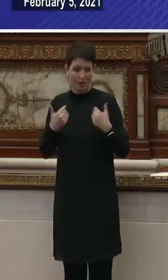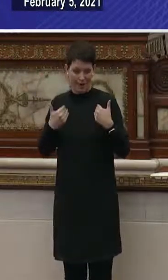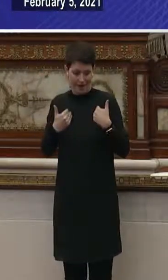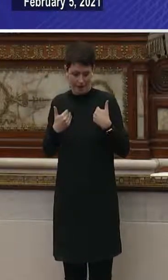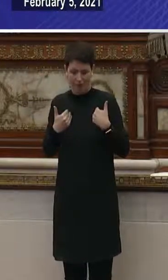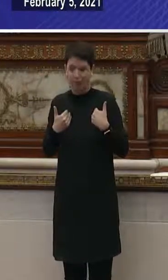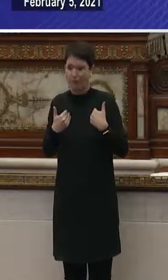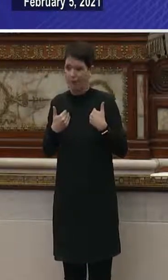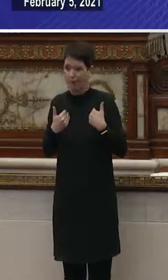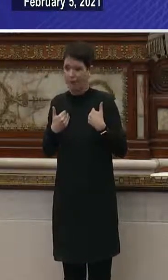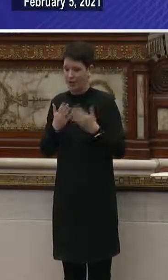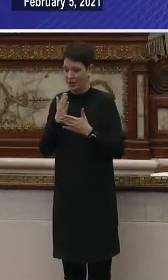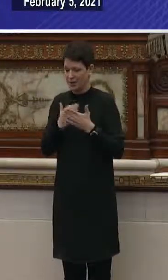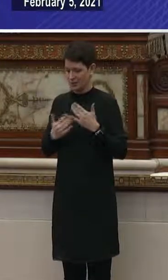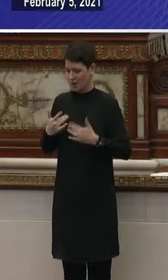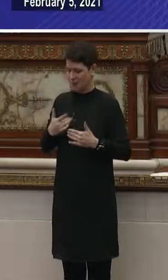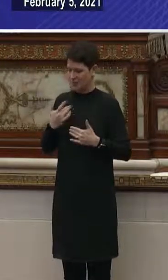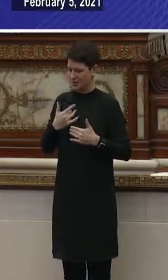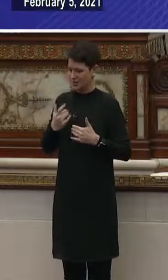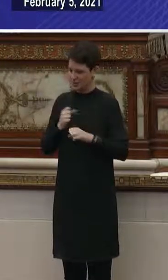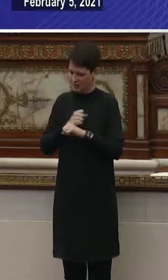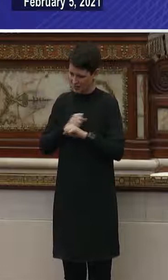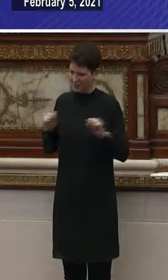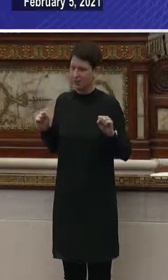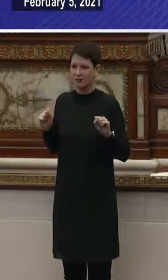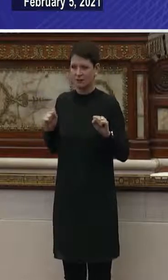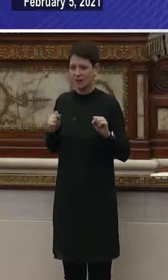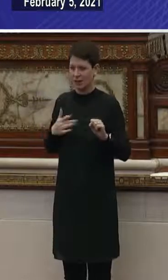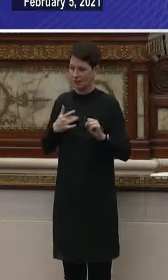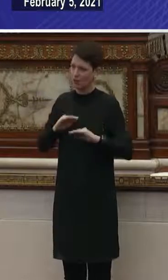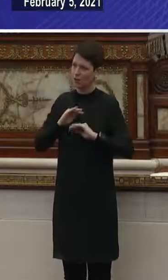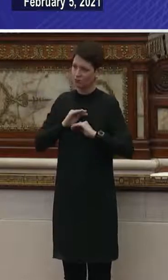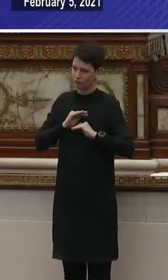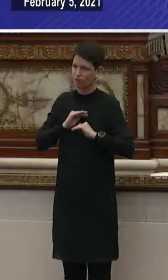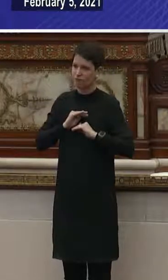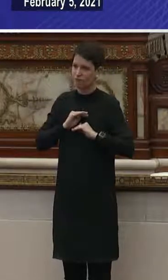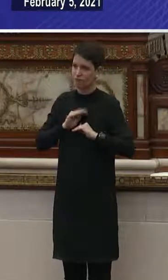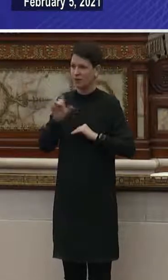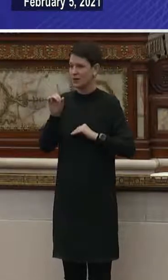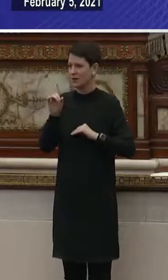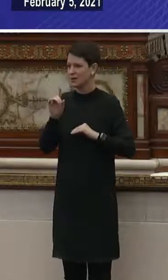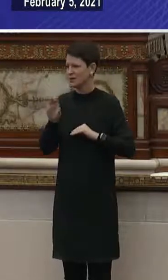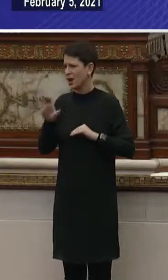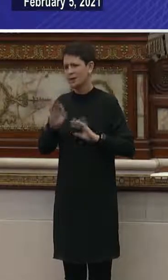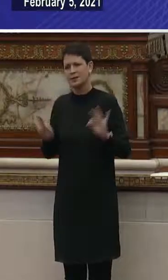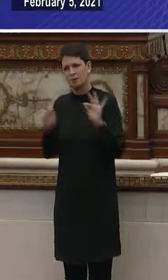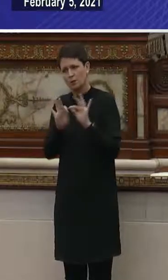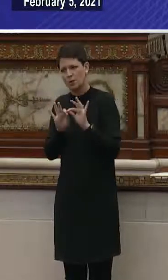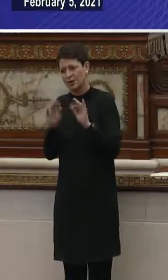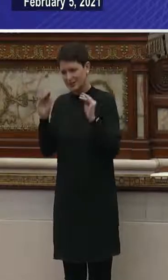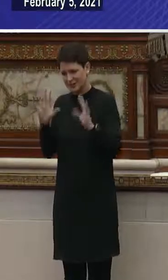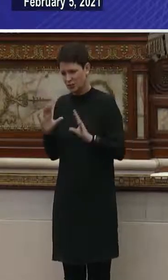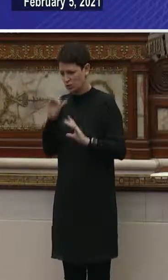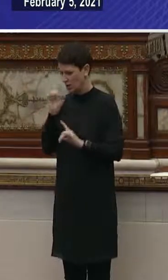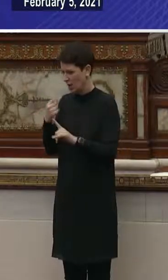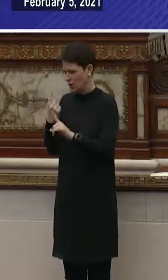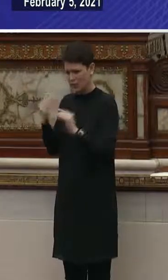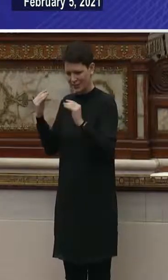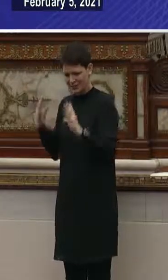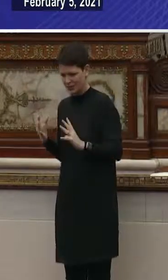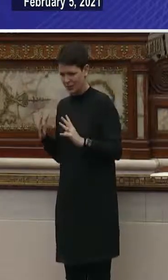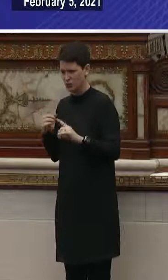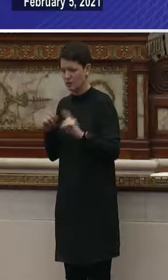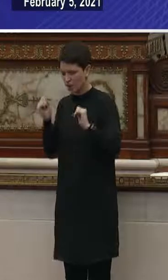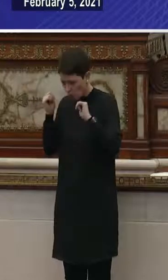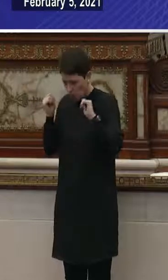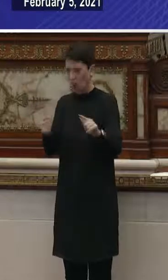have some sense of security and safety, Doc, knowing that the teachers, but not just the teachers, right?